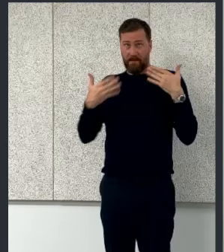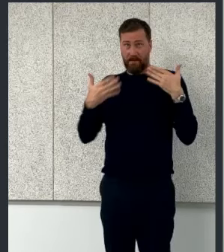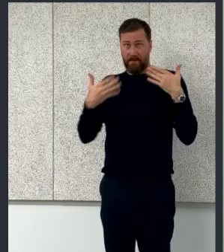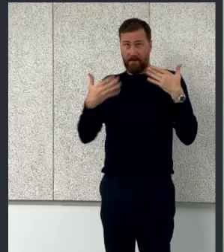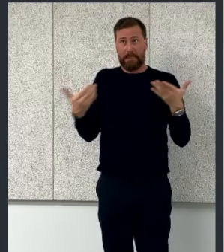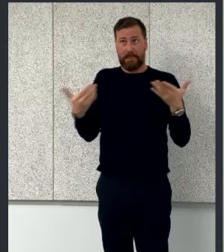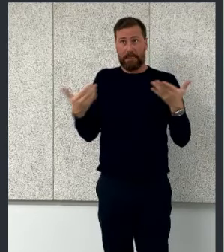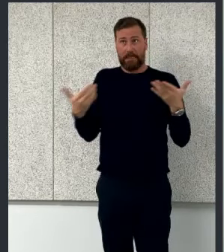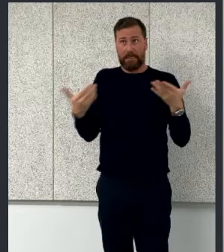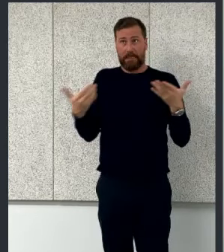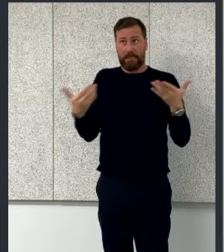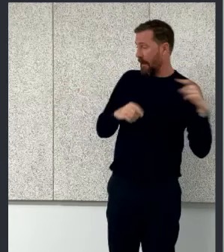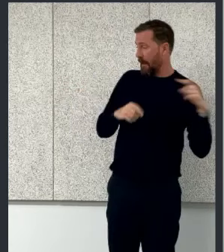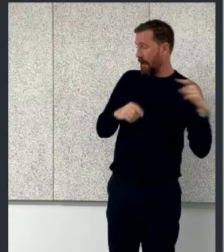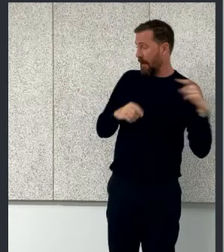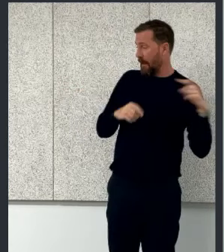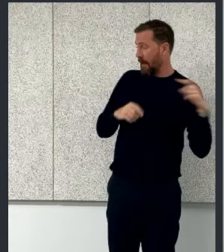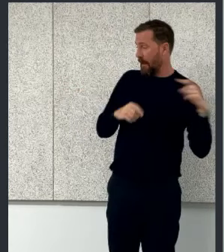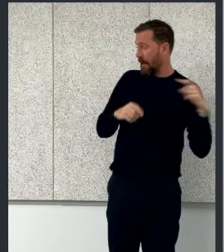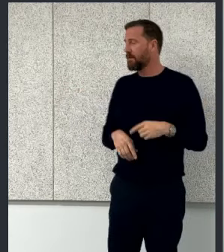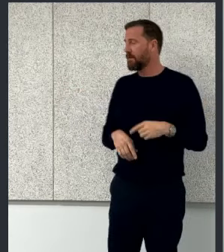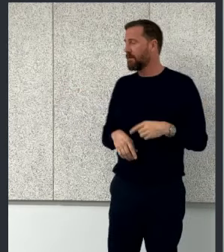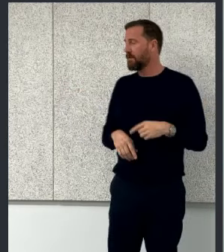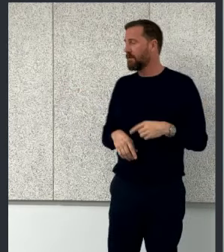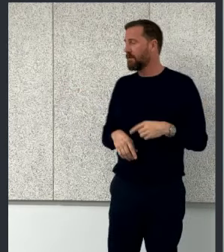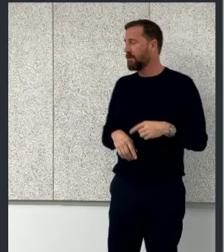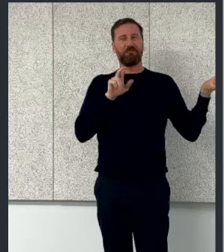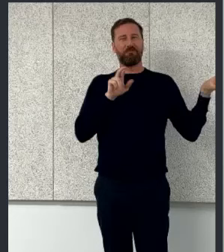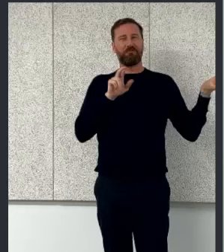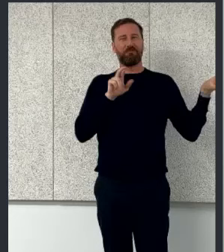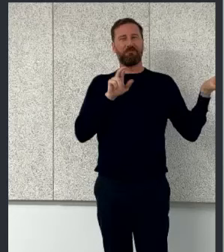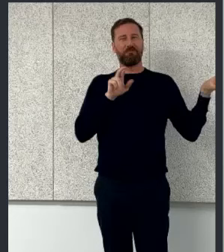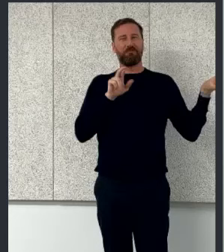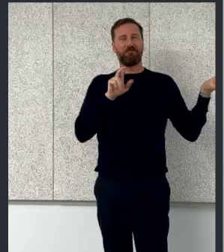there. Love it. So yes, Rebecca is on the committee.